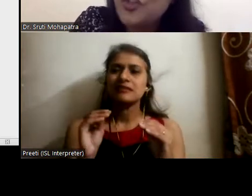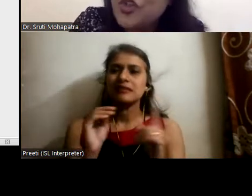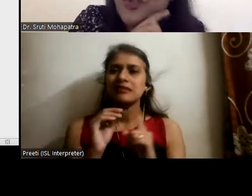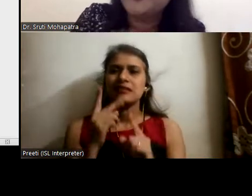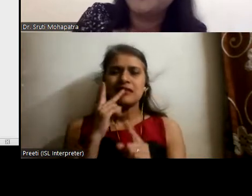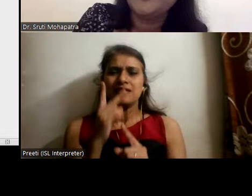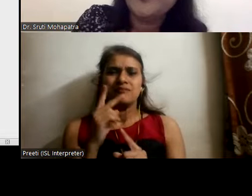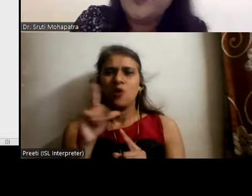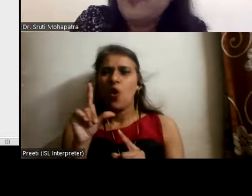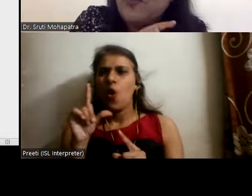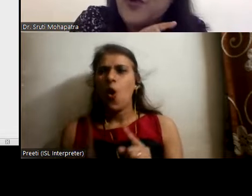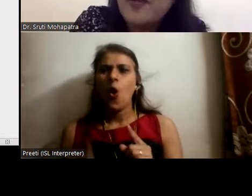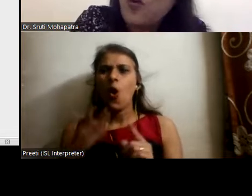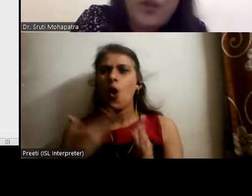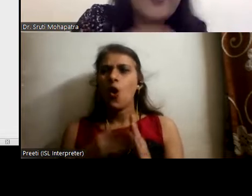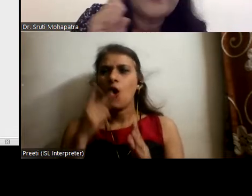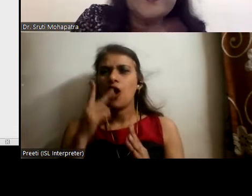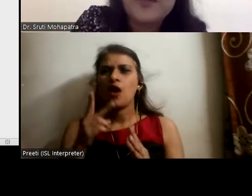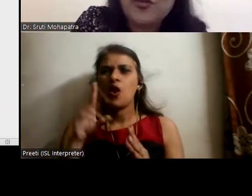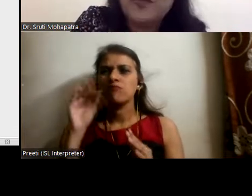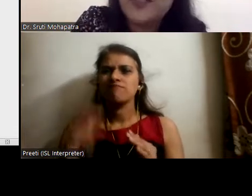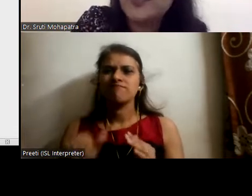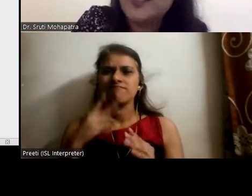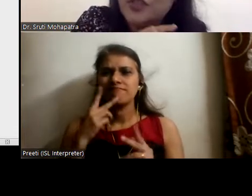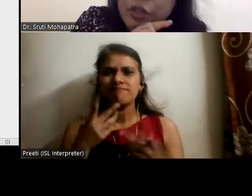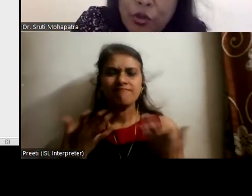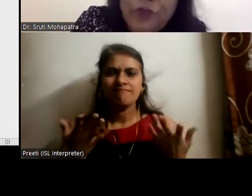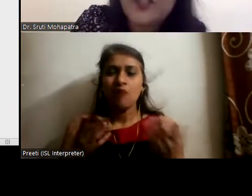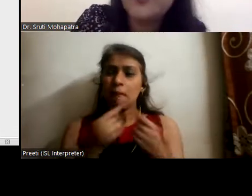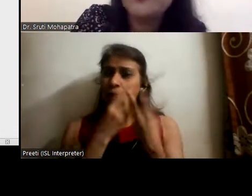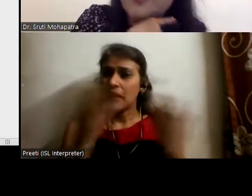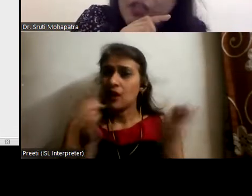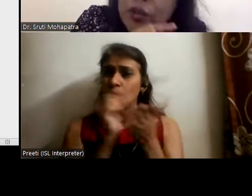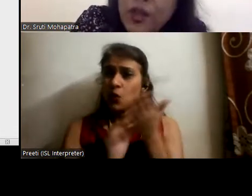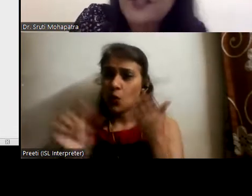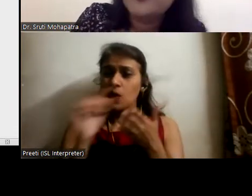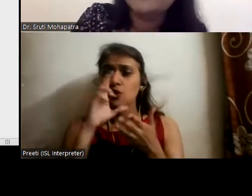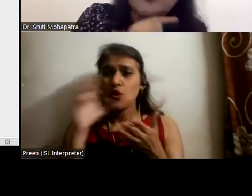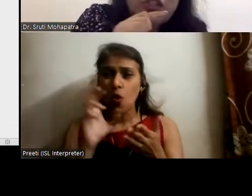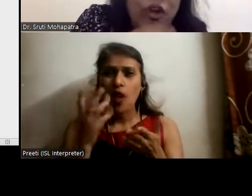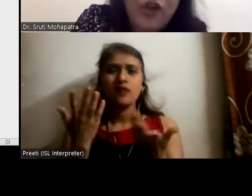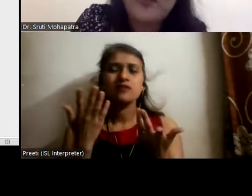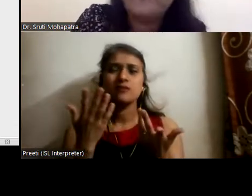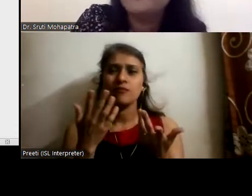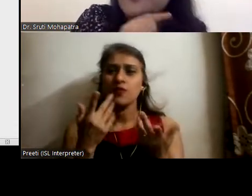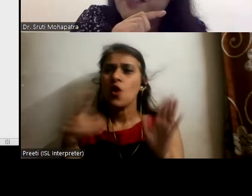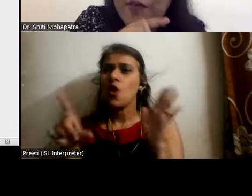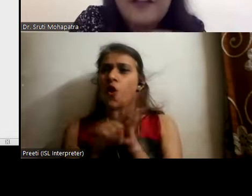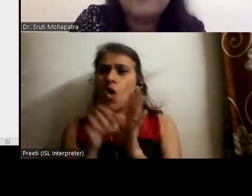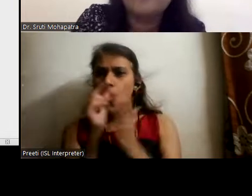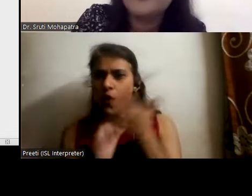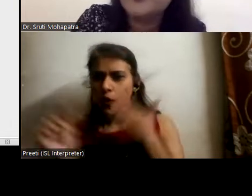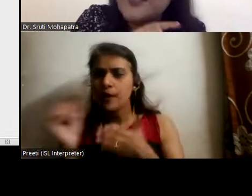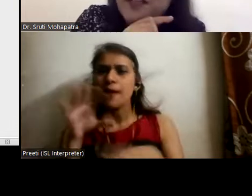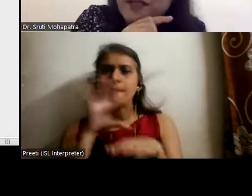representation in the judiciary. If you look at all the academic universities, the colleges, the law universities, the